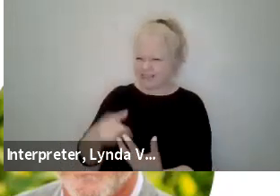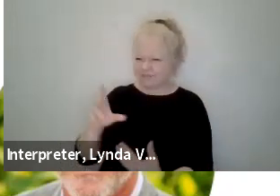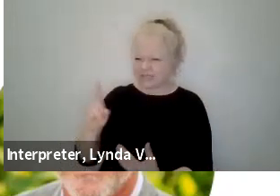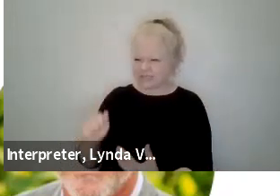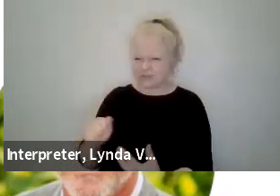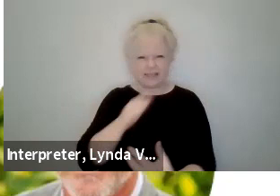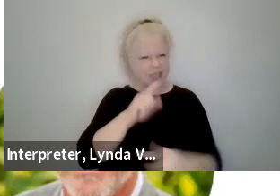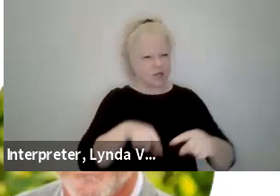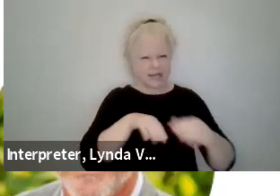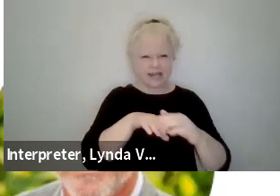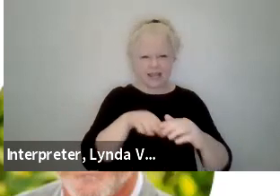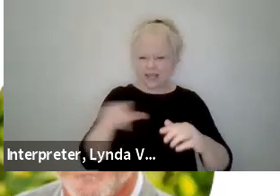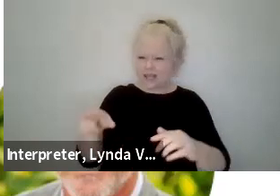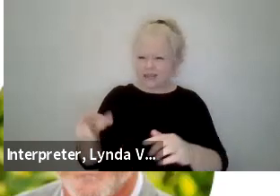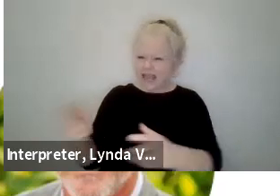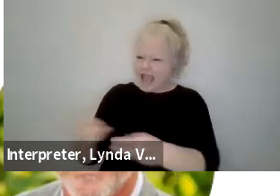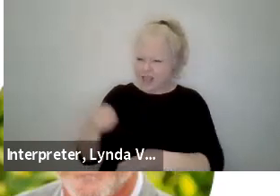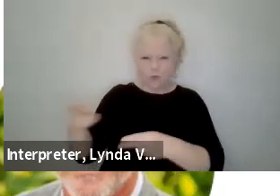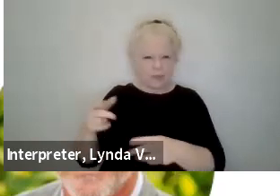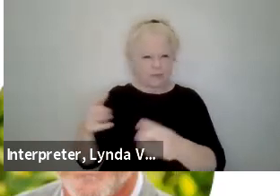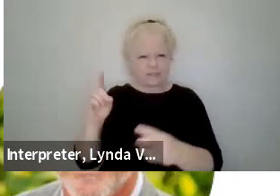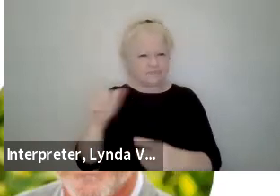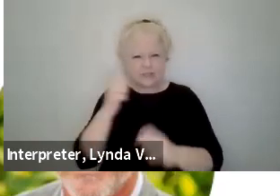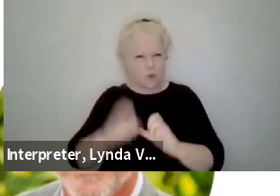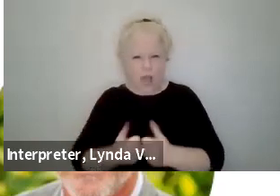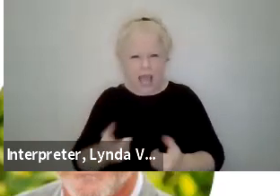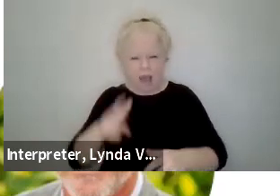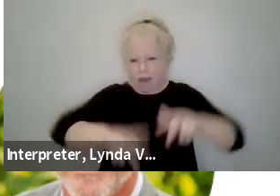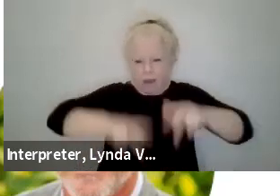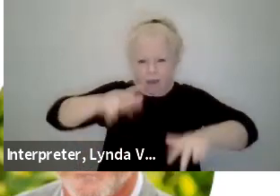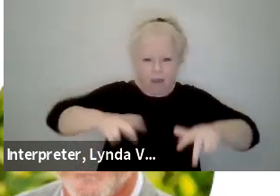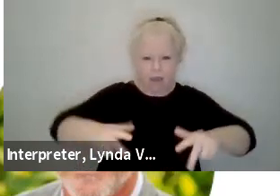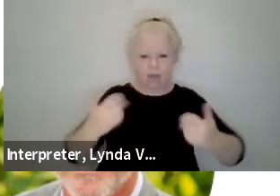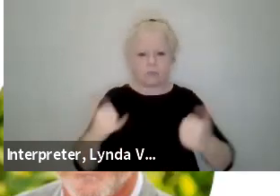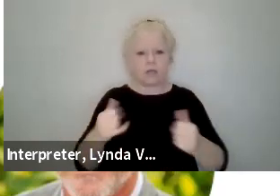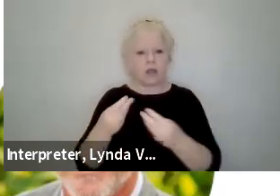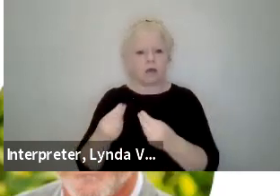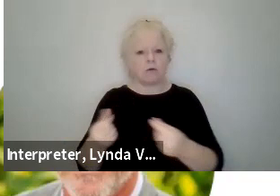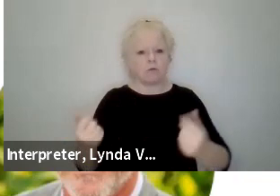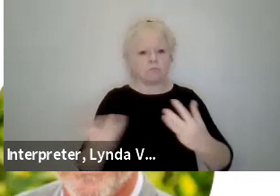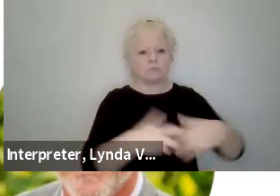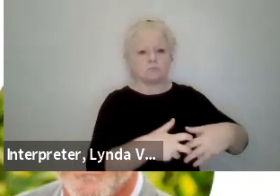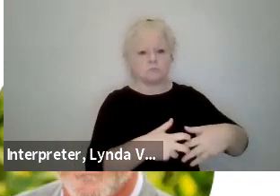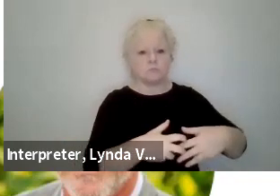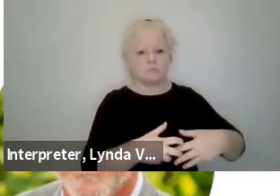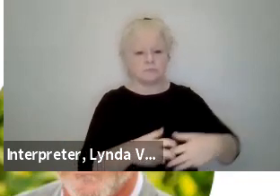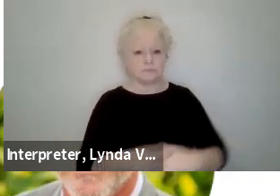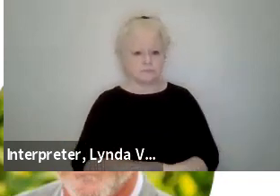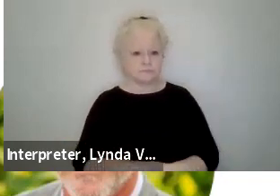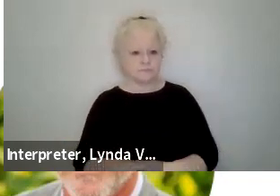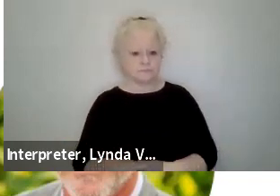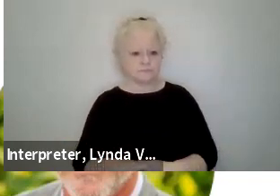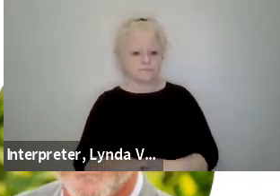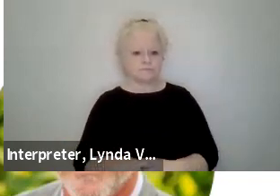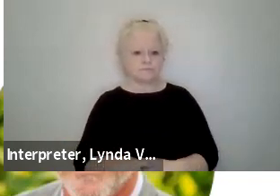to access that population. So that went well. From there, Microsoft,